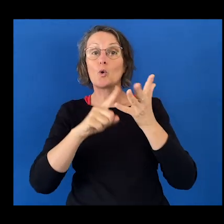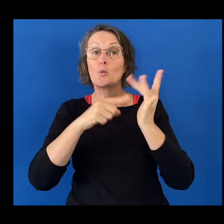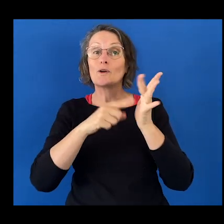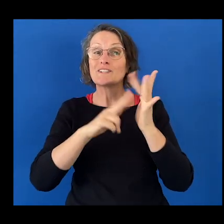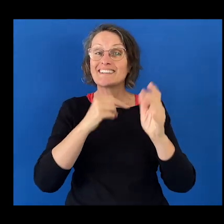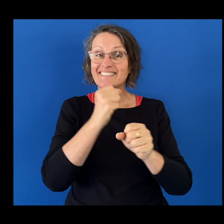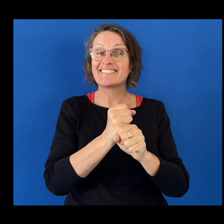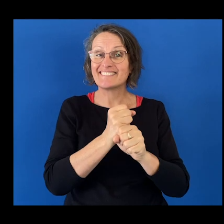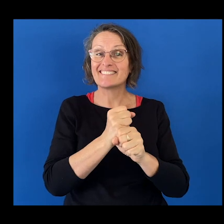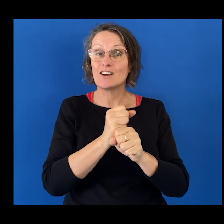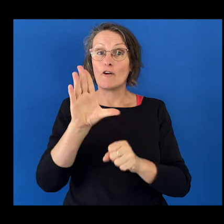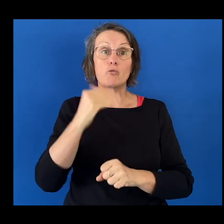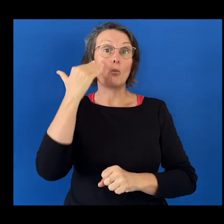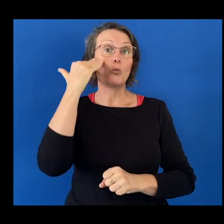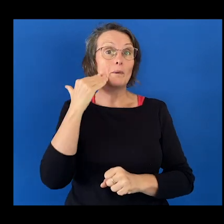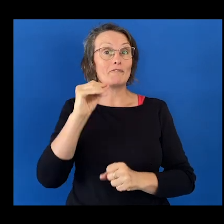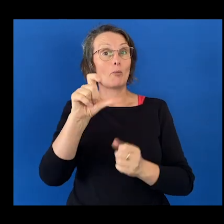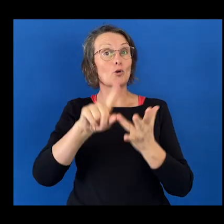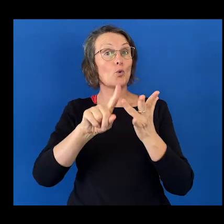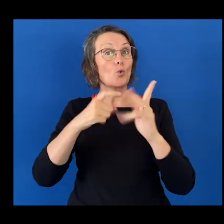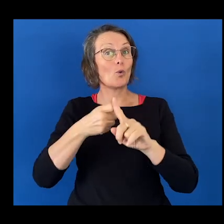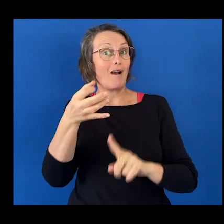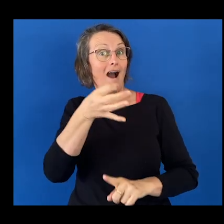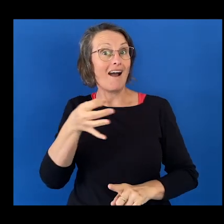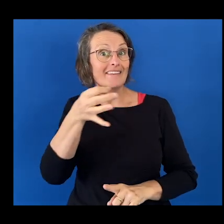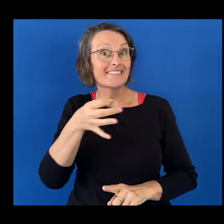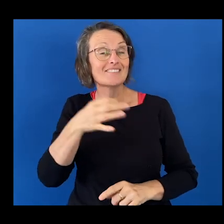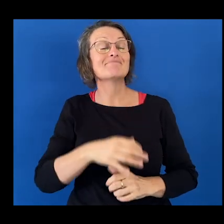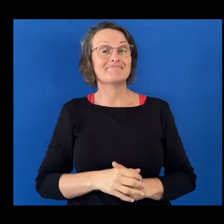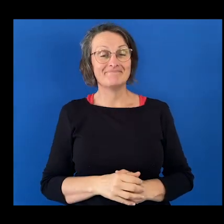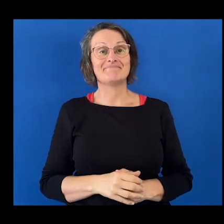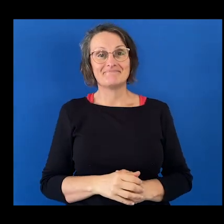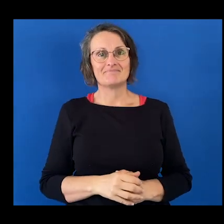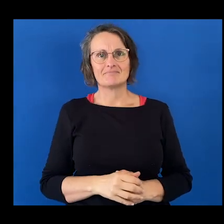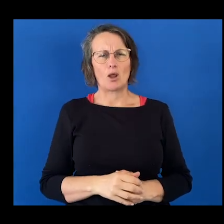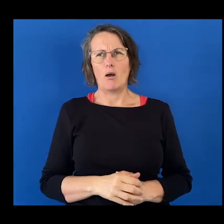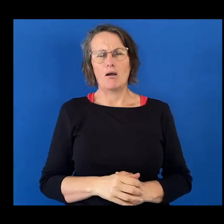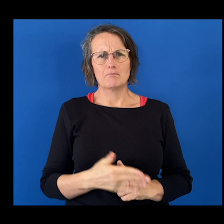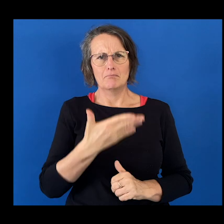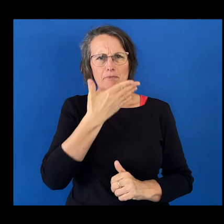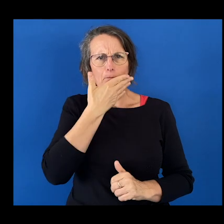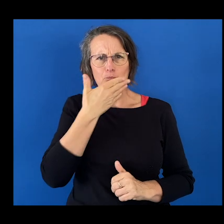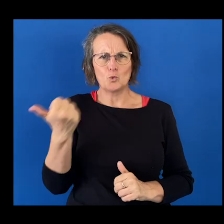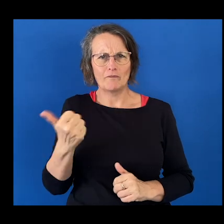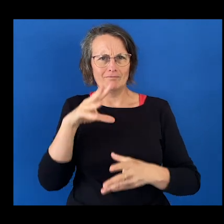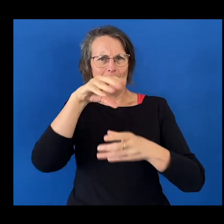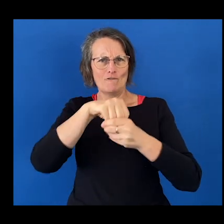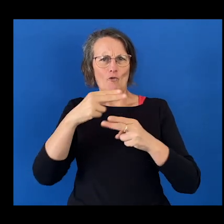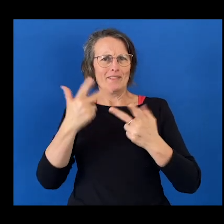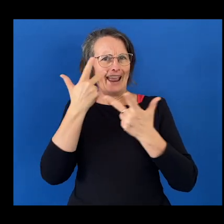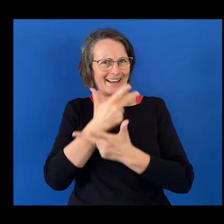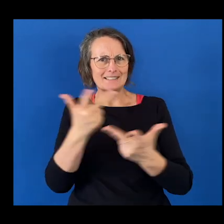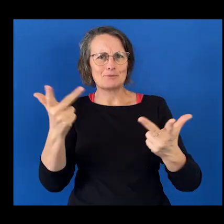quilts, if you like, by women from the Cook Islands community, and they're an extraordinary facet of this